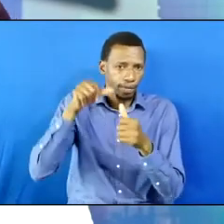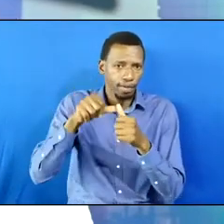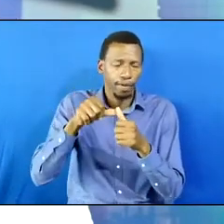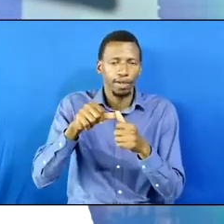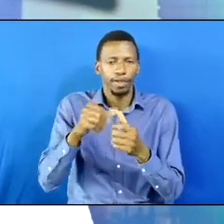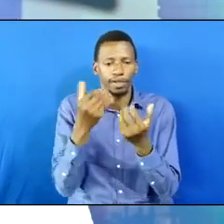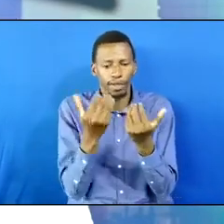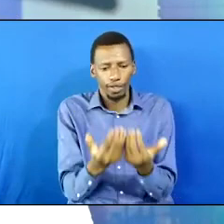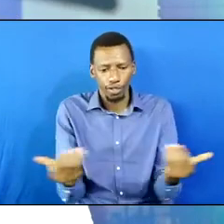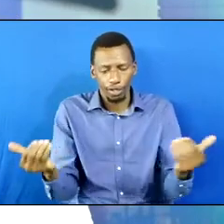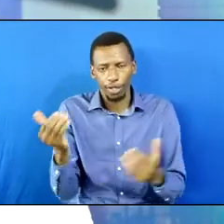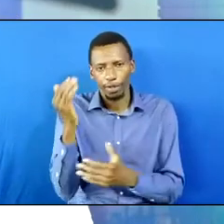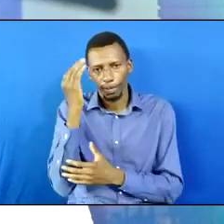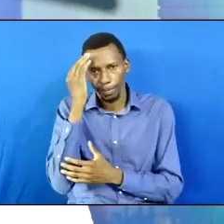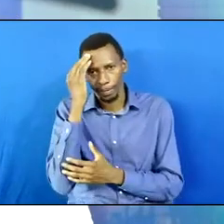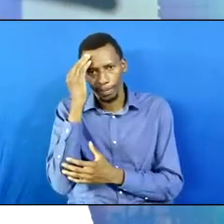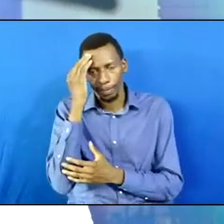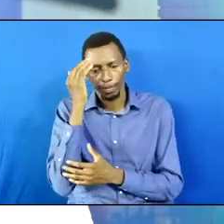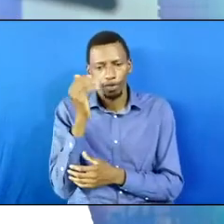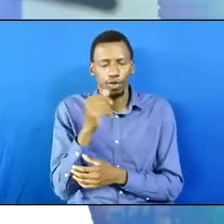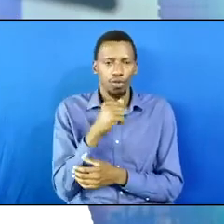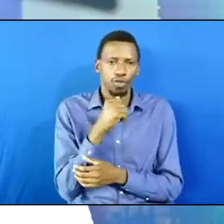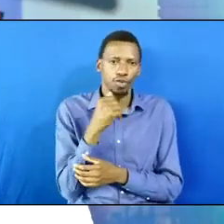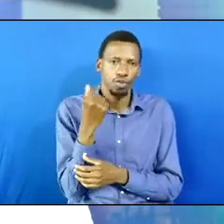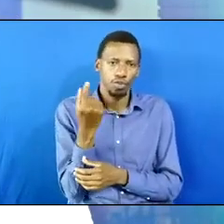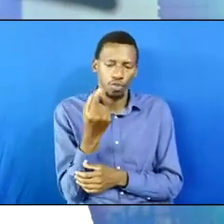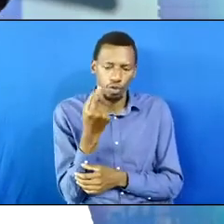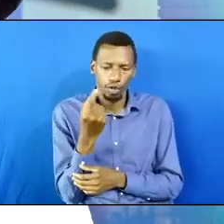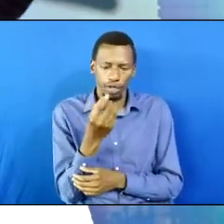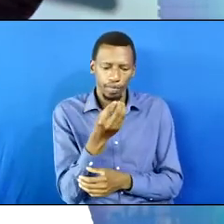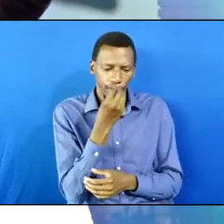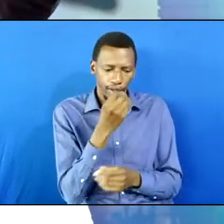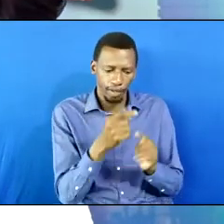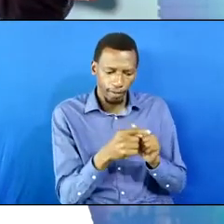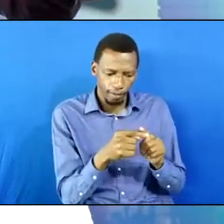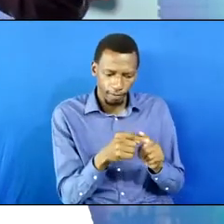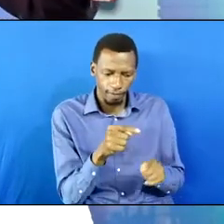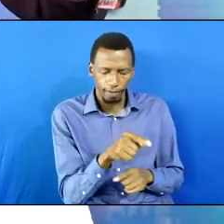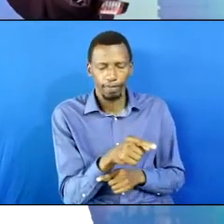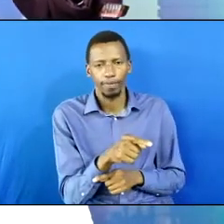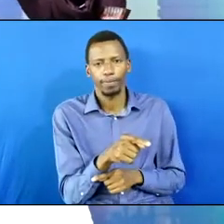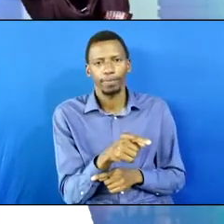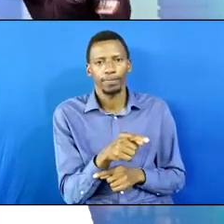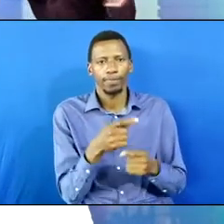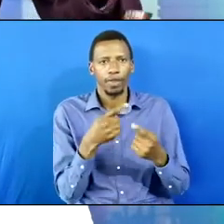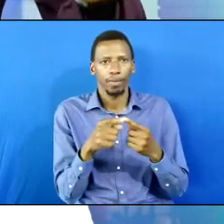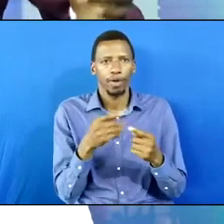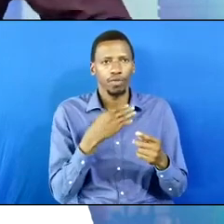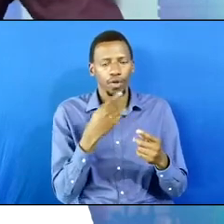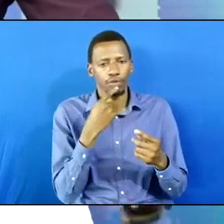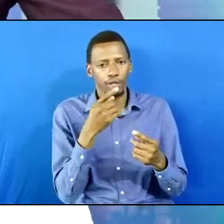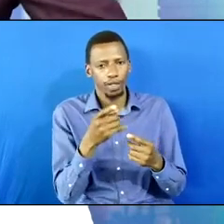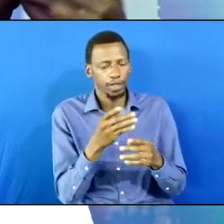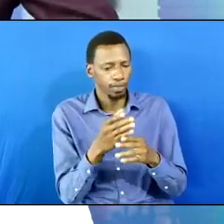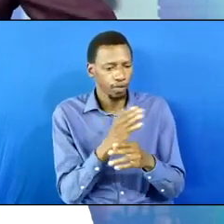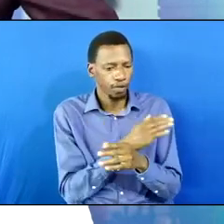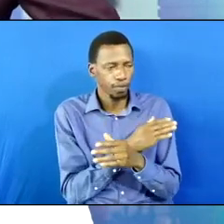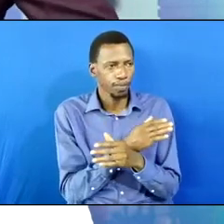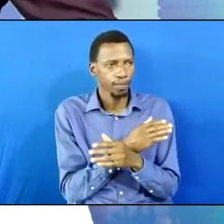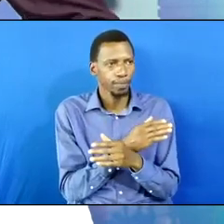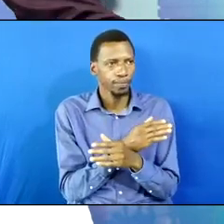the children of Israel, they didn't only eat the lamb. In fact, I want to mention this before I leave,